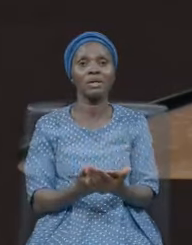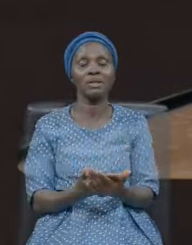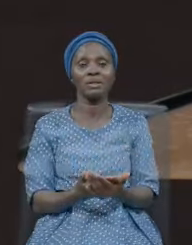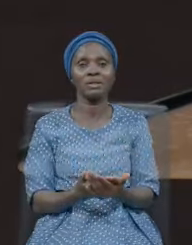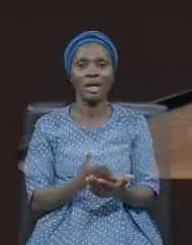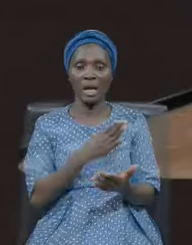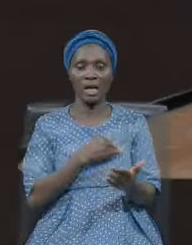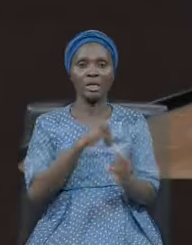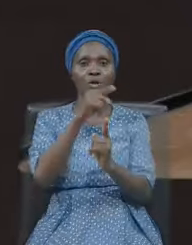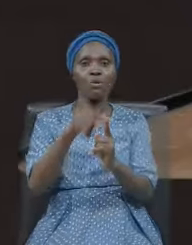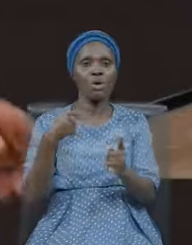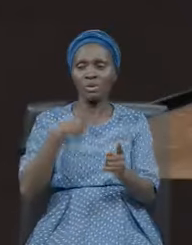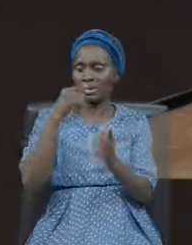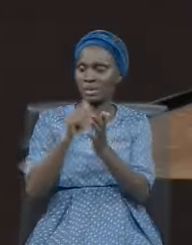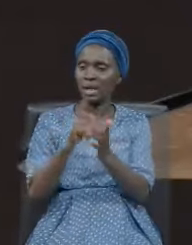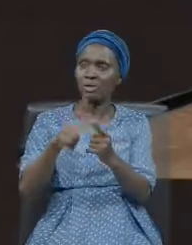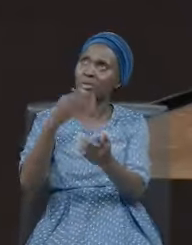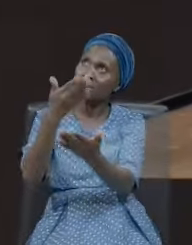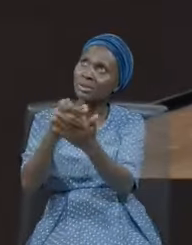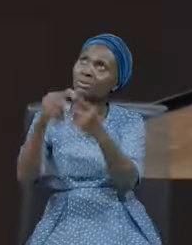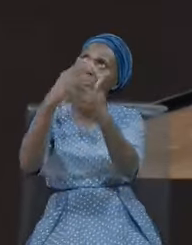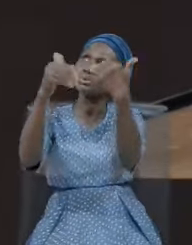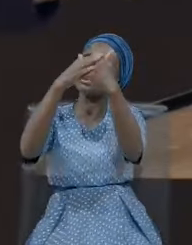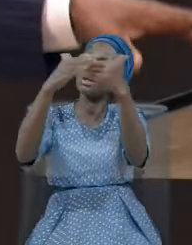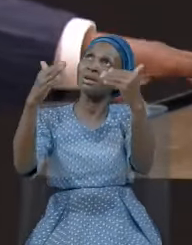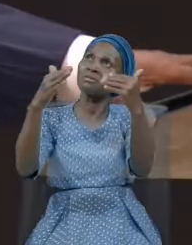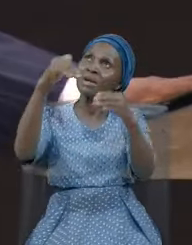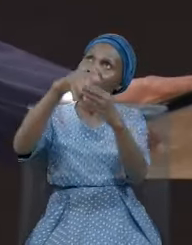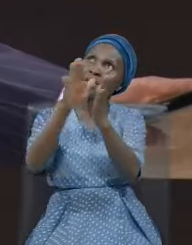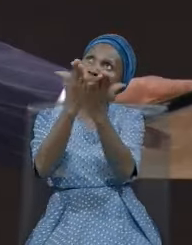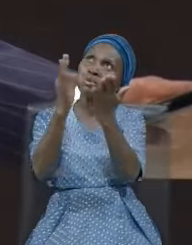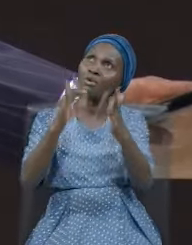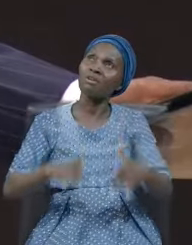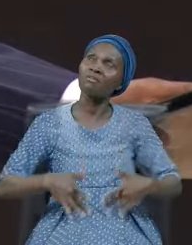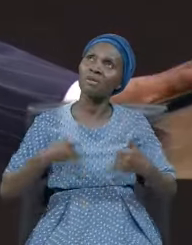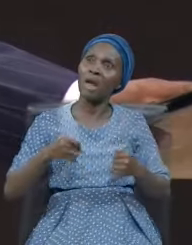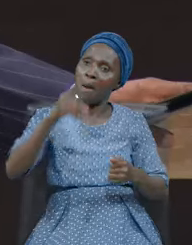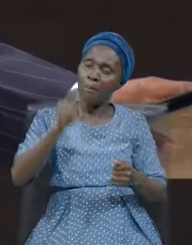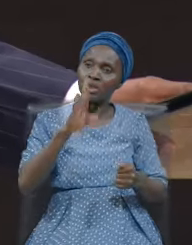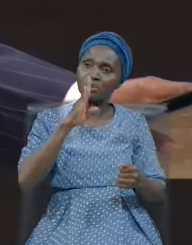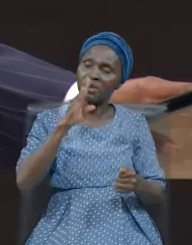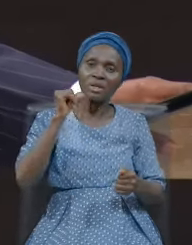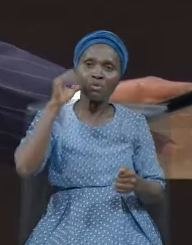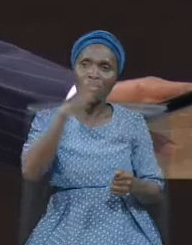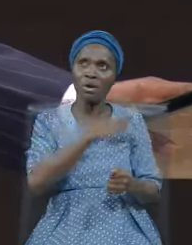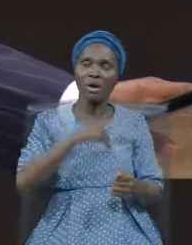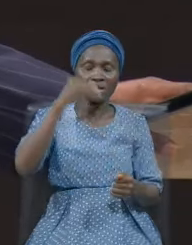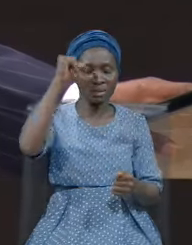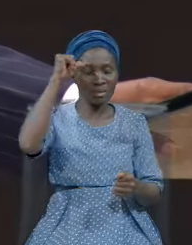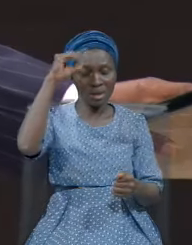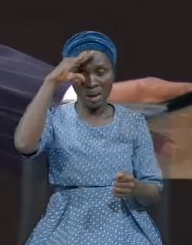be in the book of life must be a man and a woman, they say that's strange, that's strange.